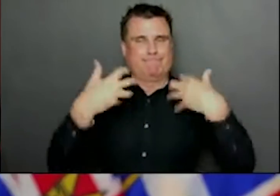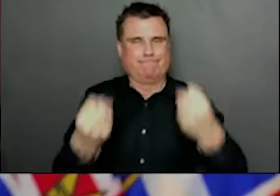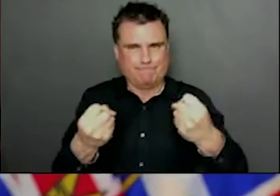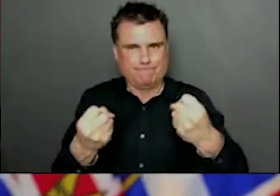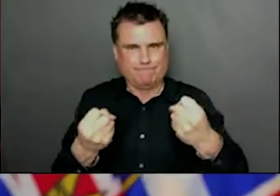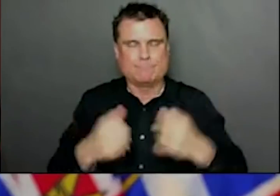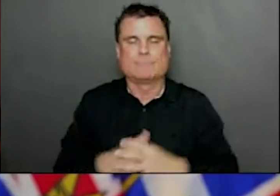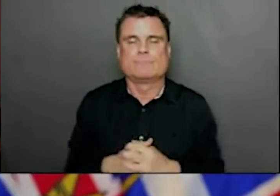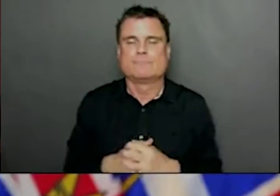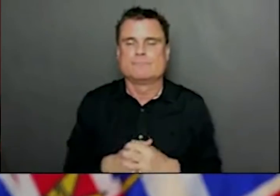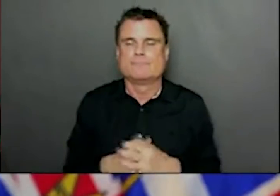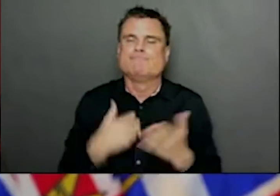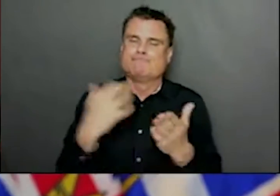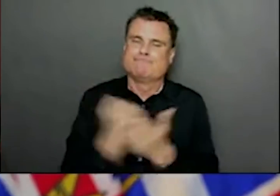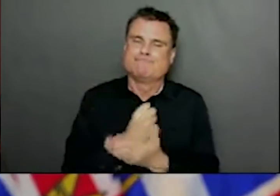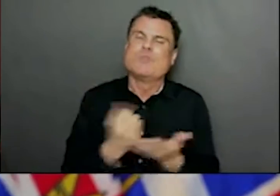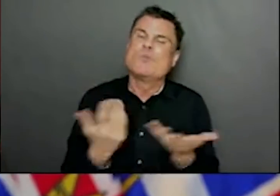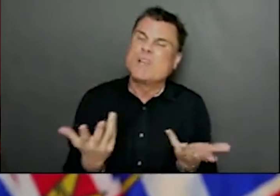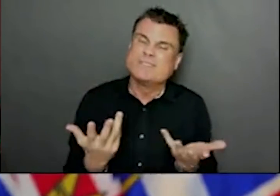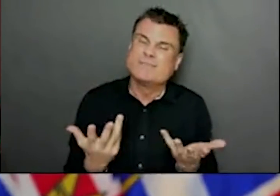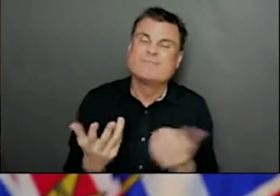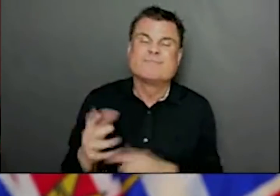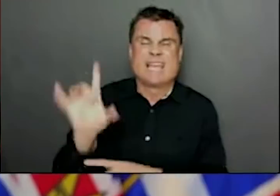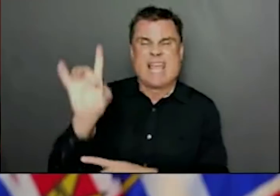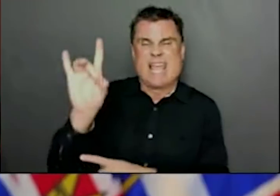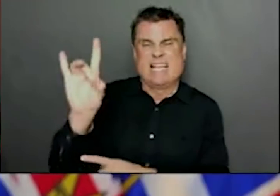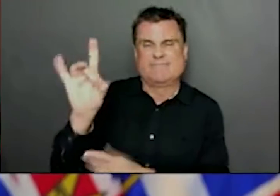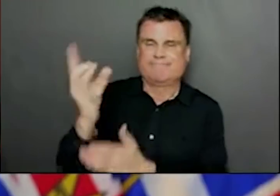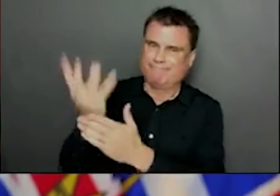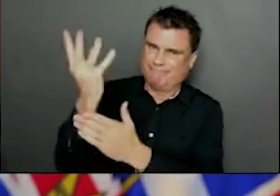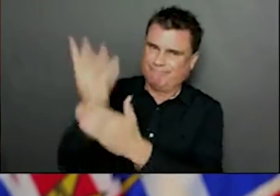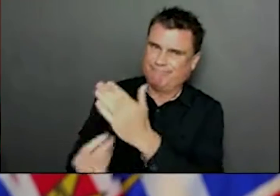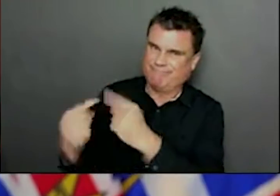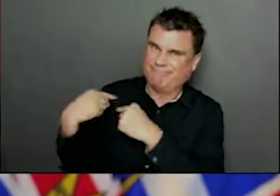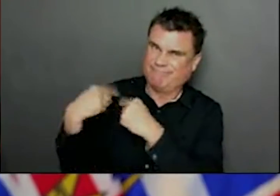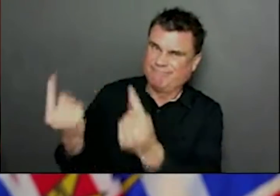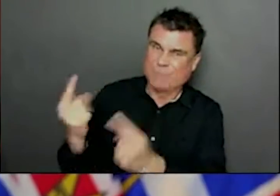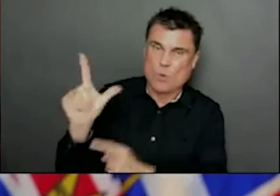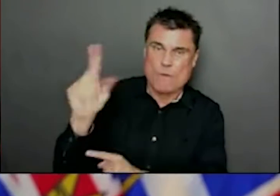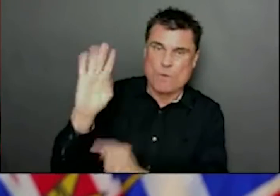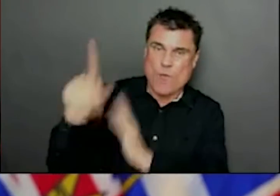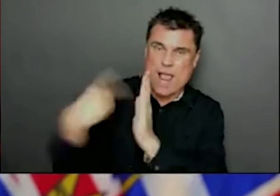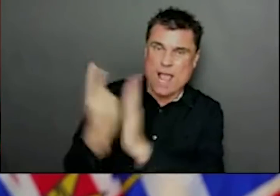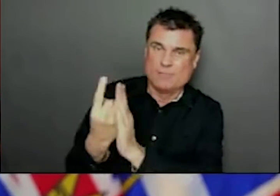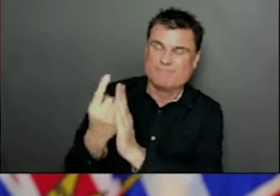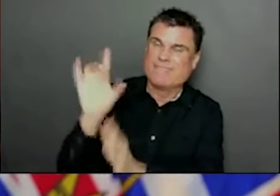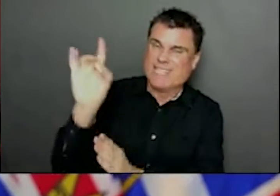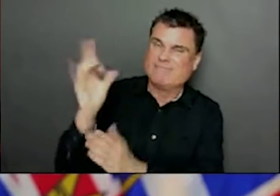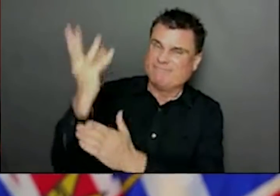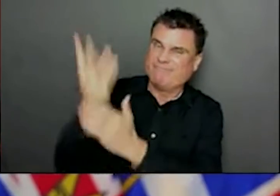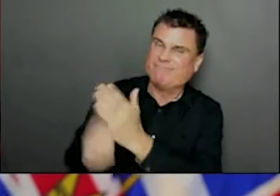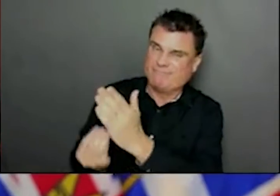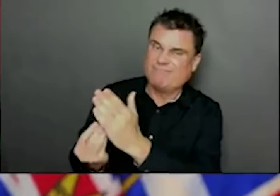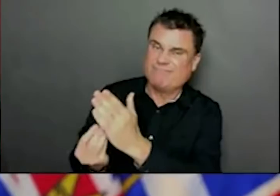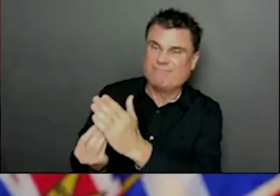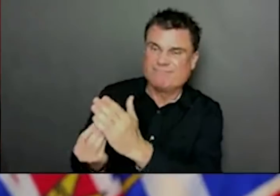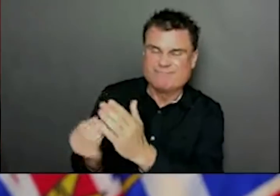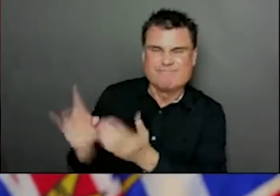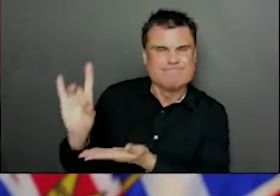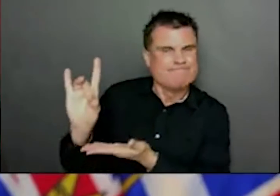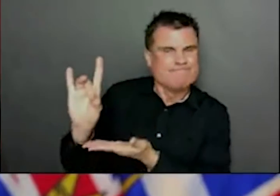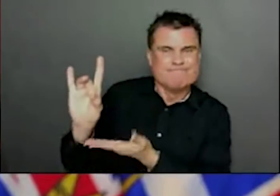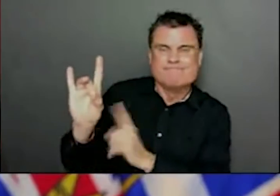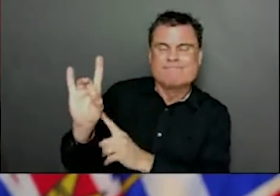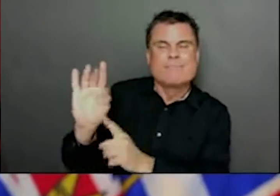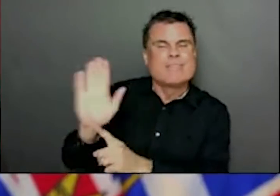from COVID-19 in the past 24 hours. All of them are seniors and elders from long-term care